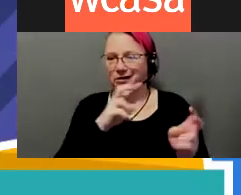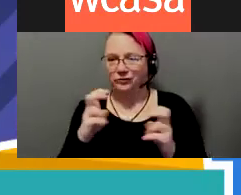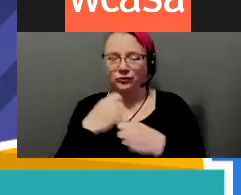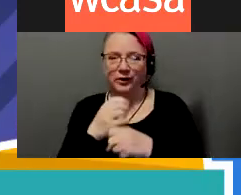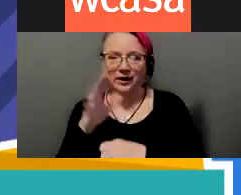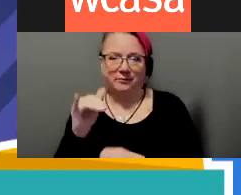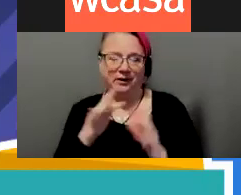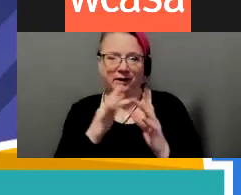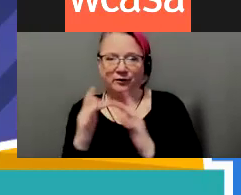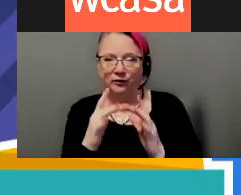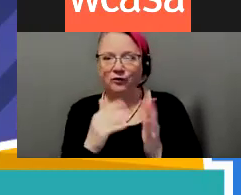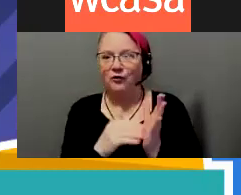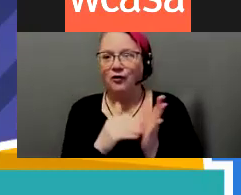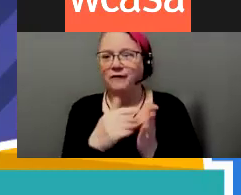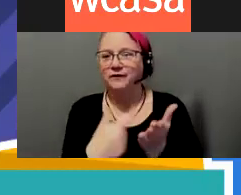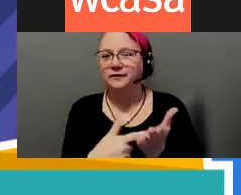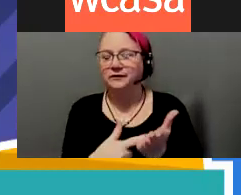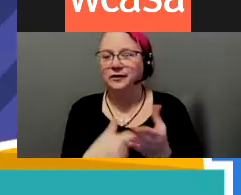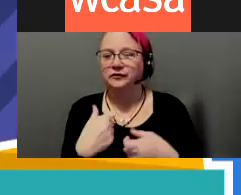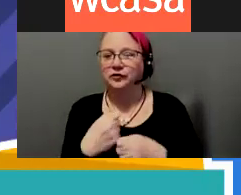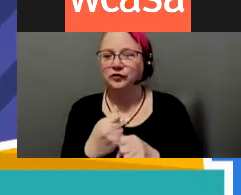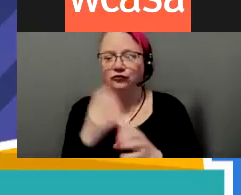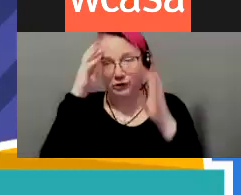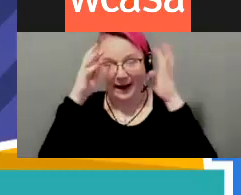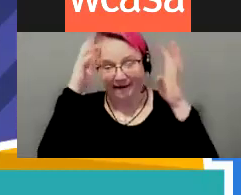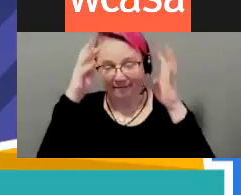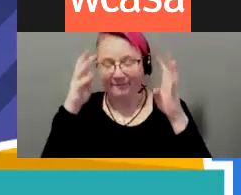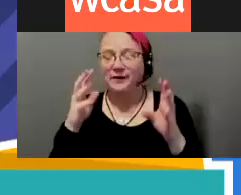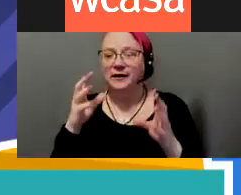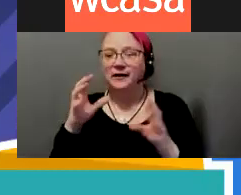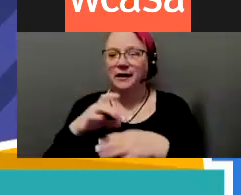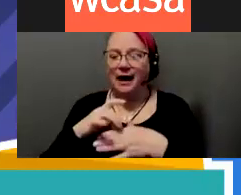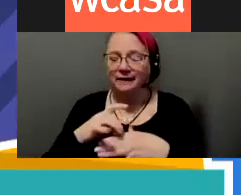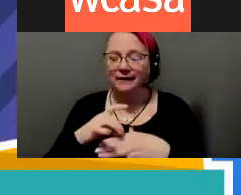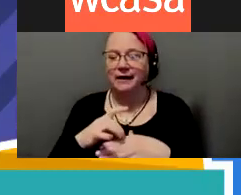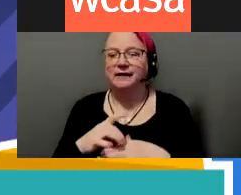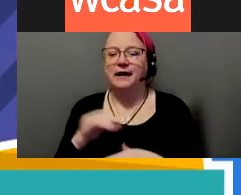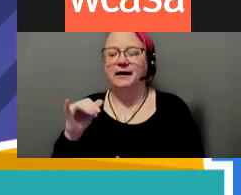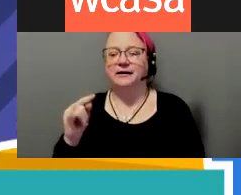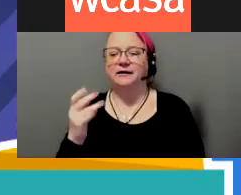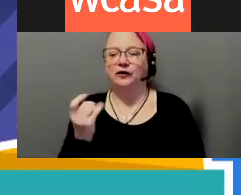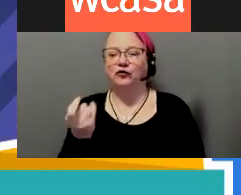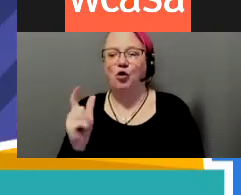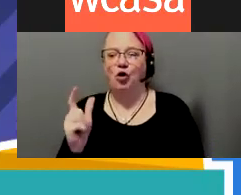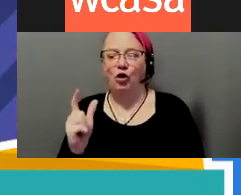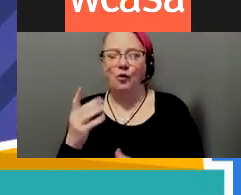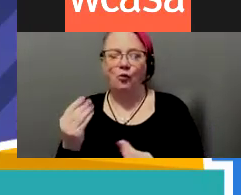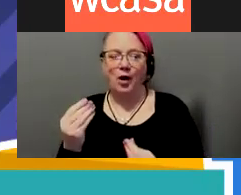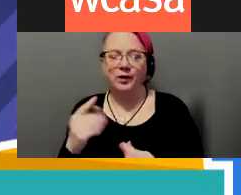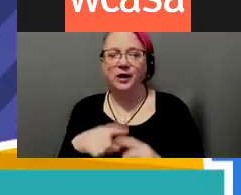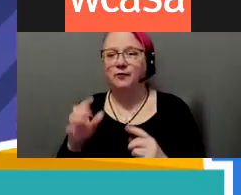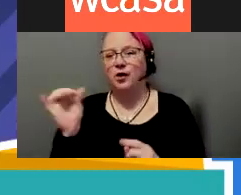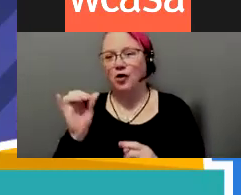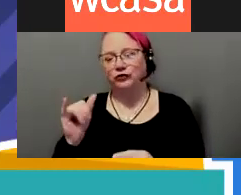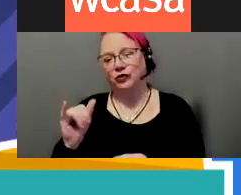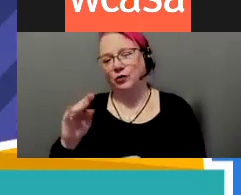It's often discussed in terms of creative content and intellectual property, but it also applies to intimate images